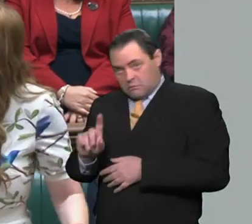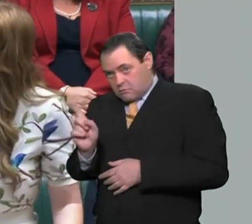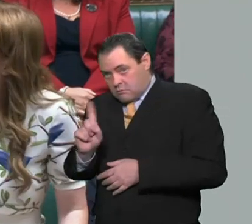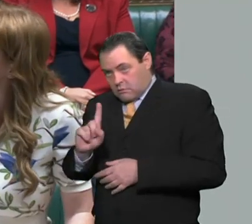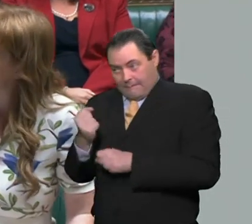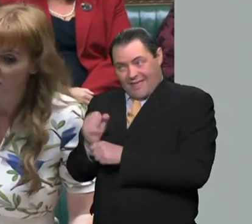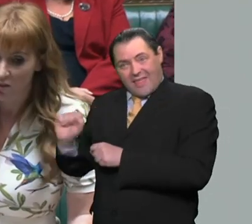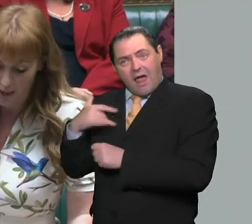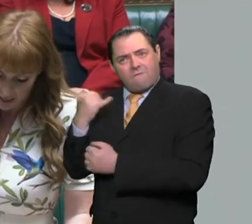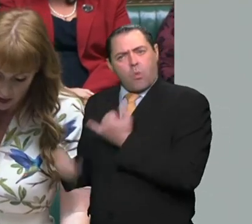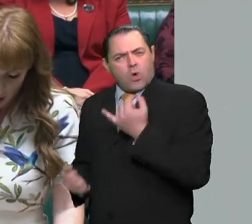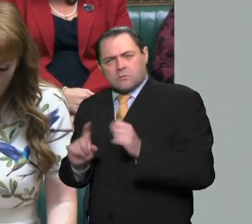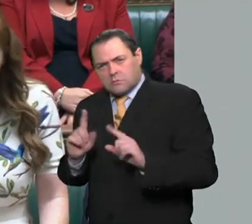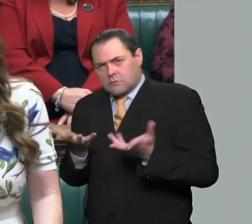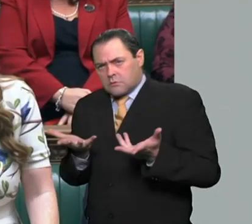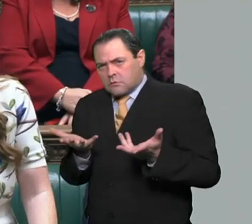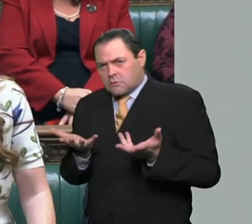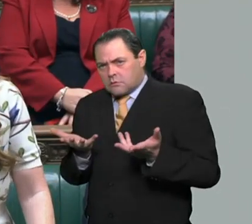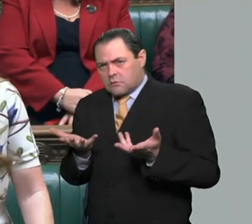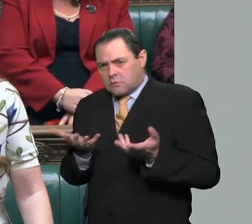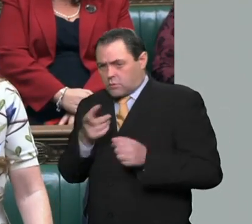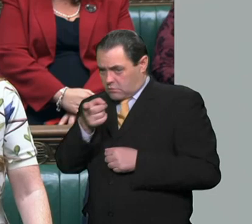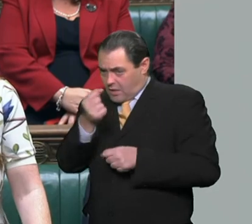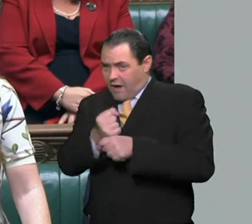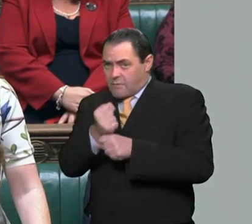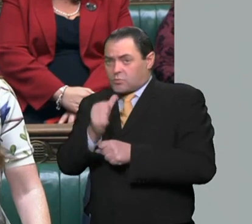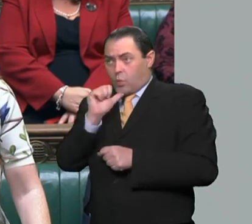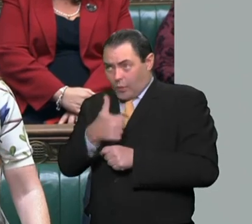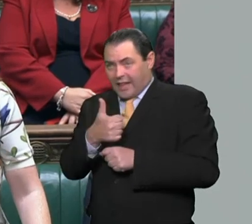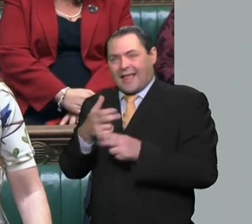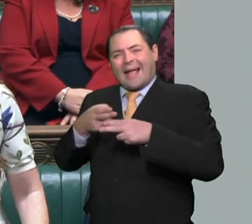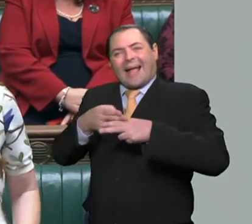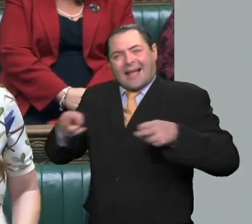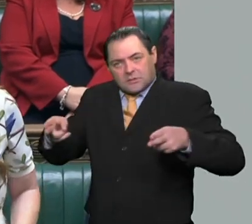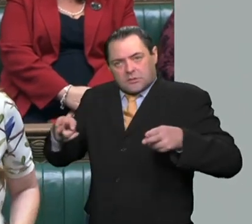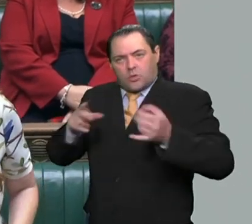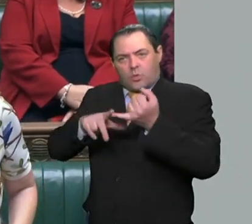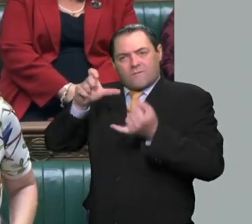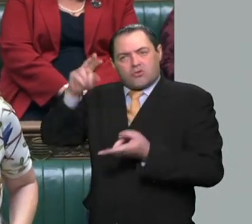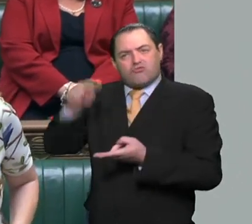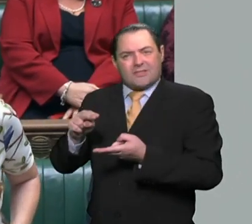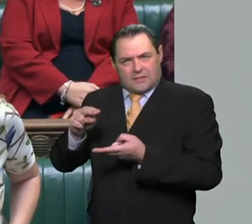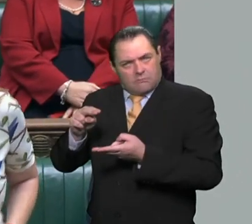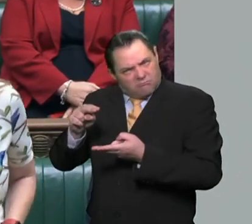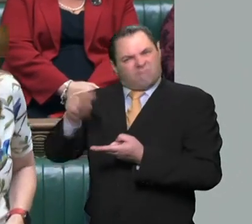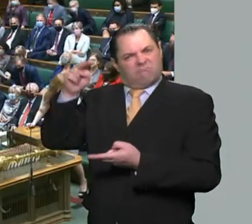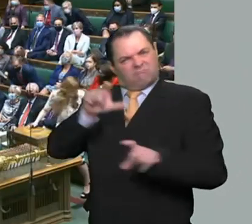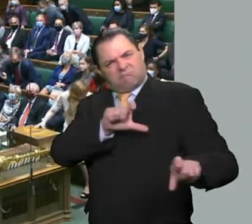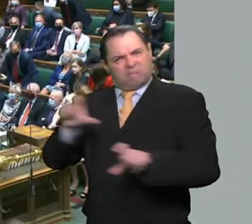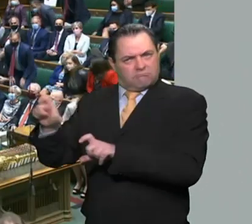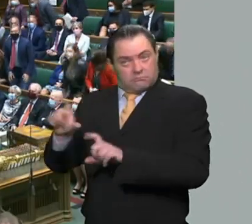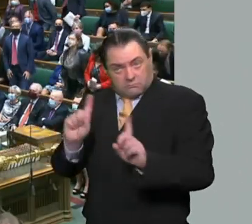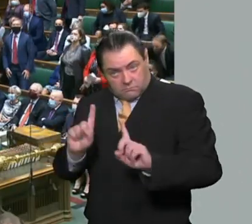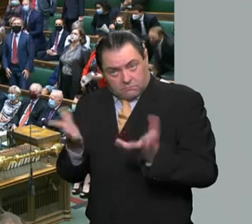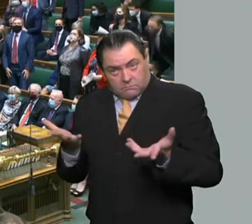what will he choose, Mr. Speaker? Will the government cancel the universal credit cut?